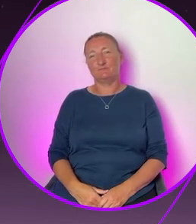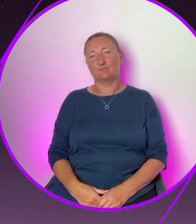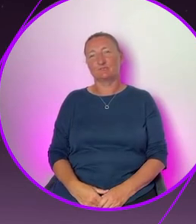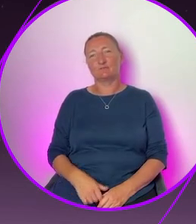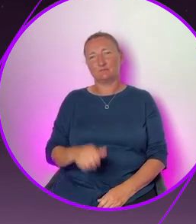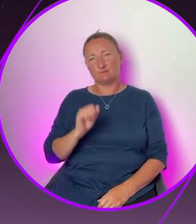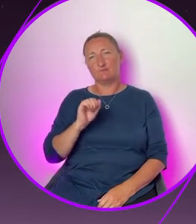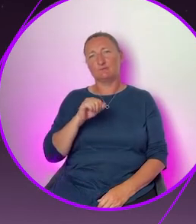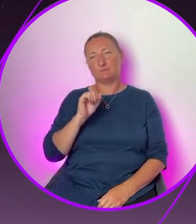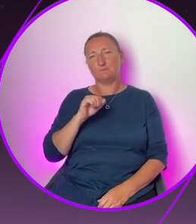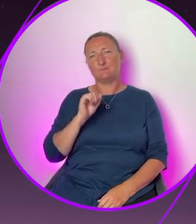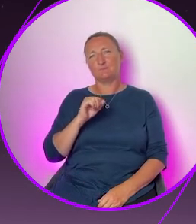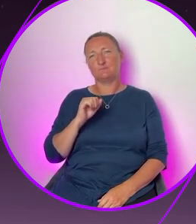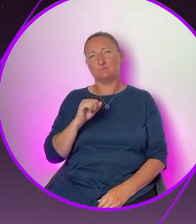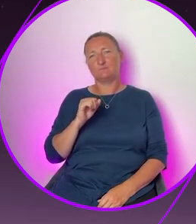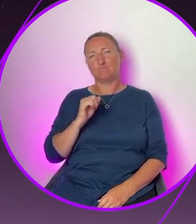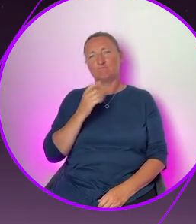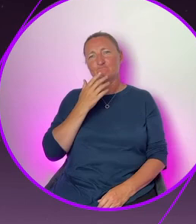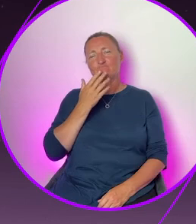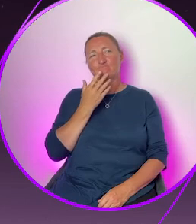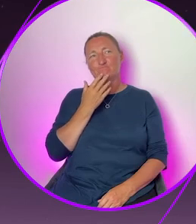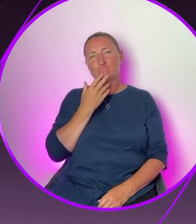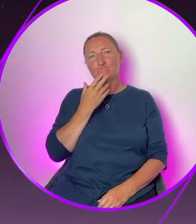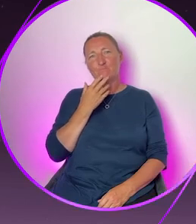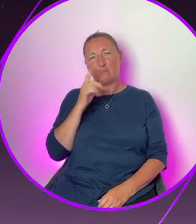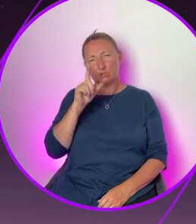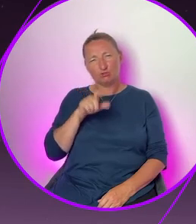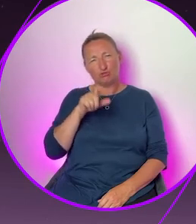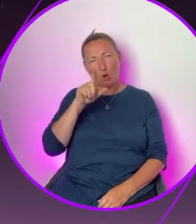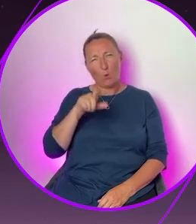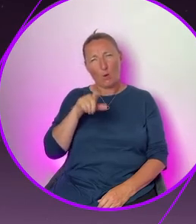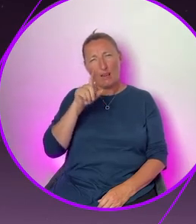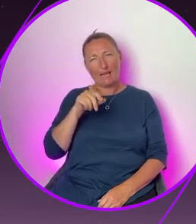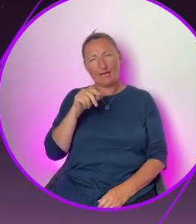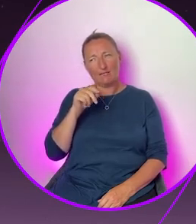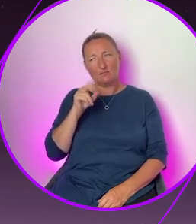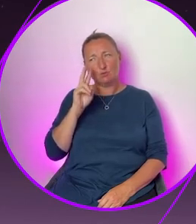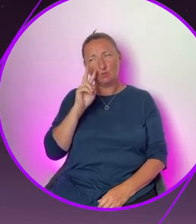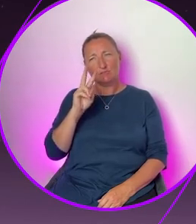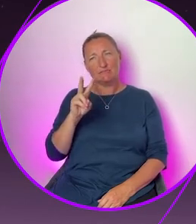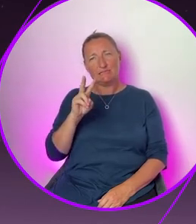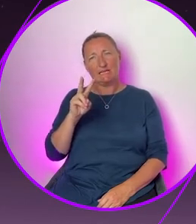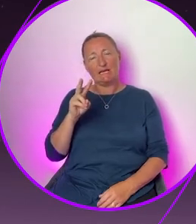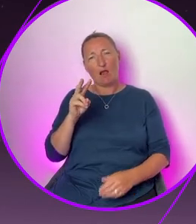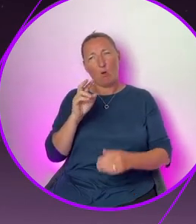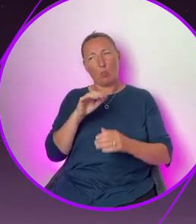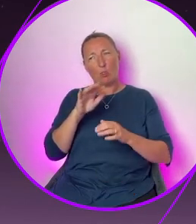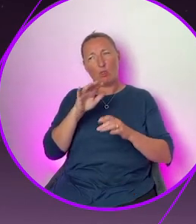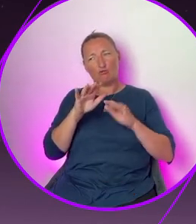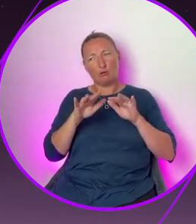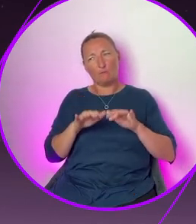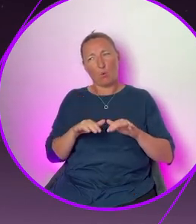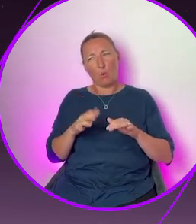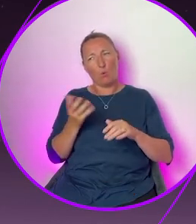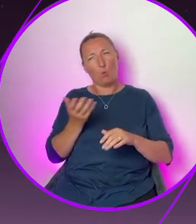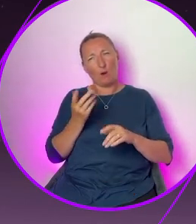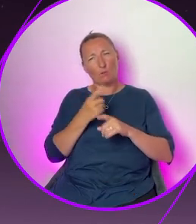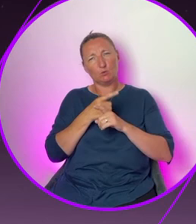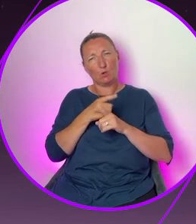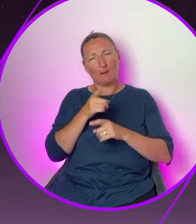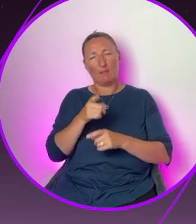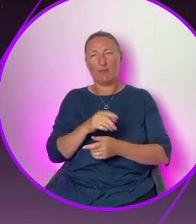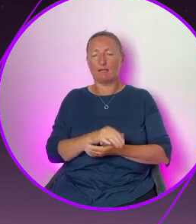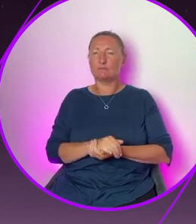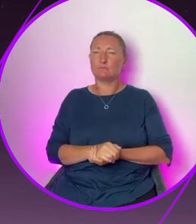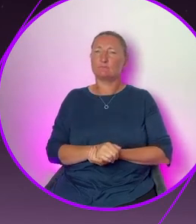And I'm just lazily scrolling to the part where we talk about it. Yeah. Yes, I mean,